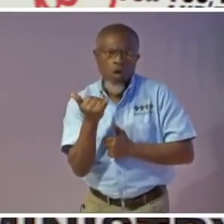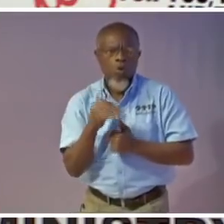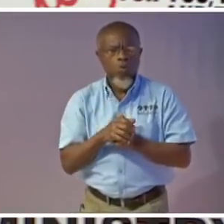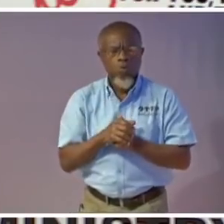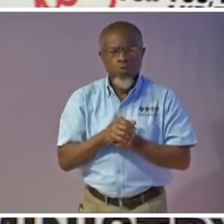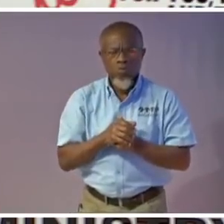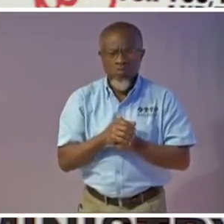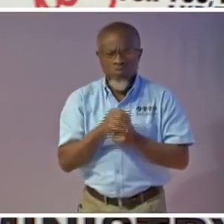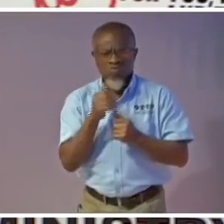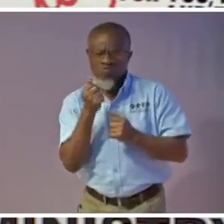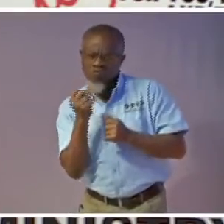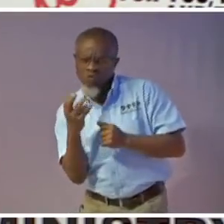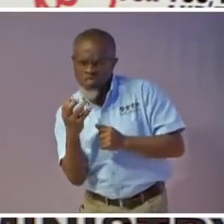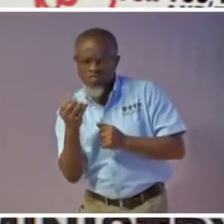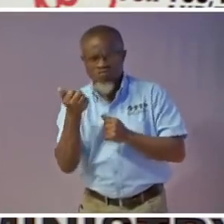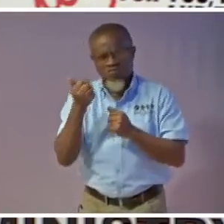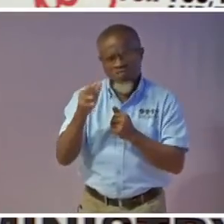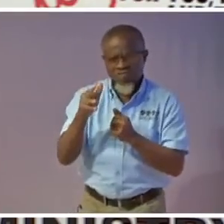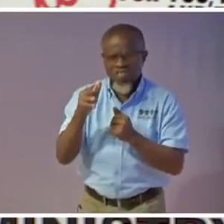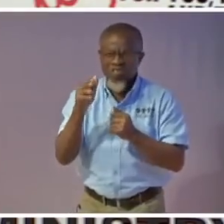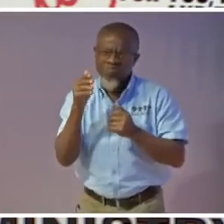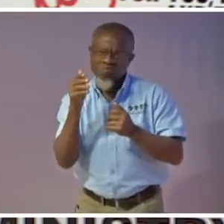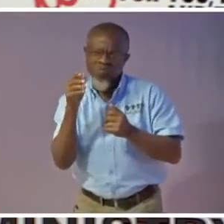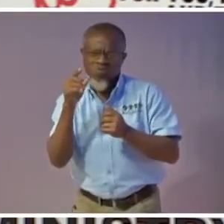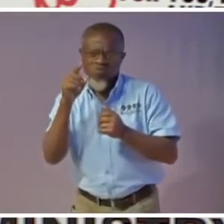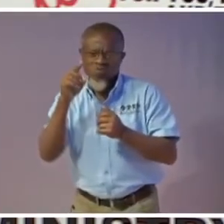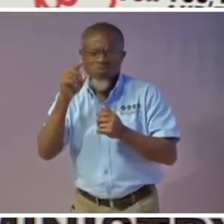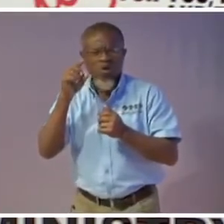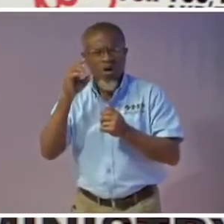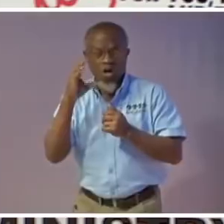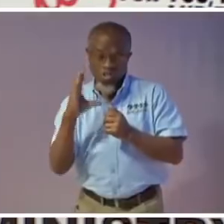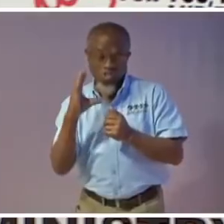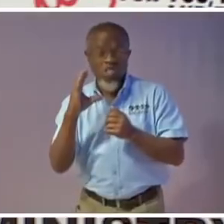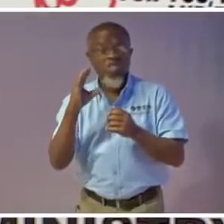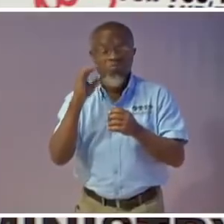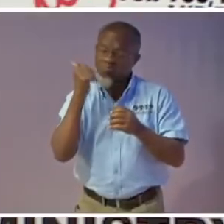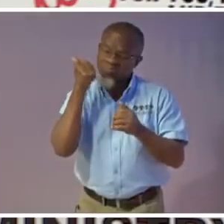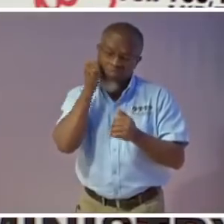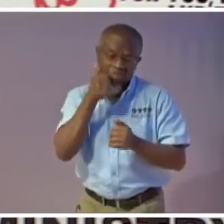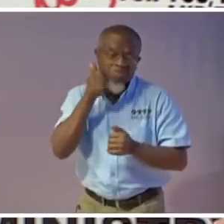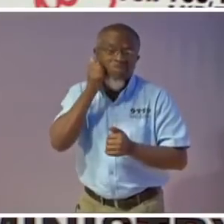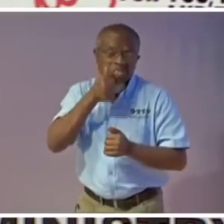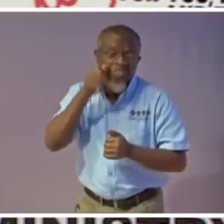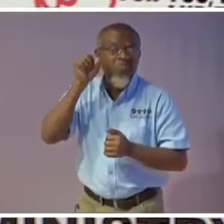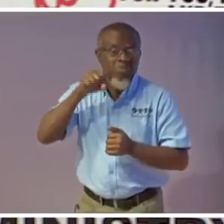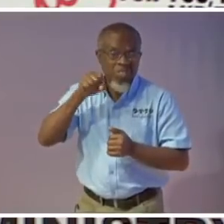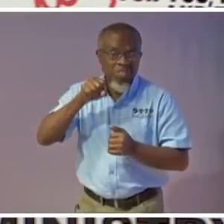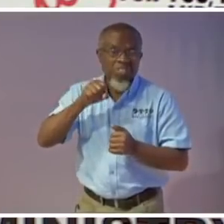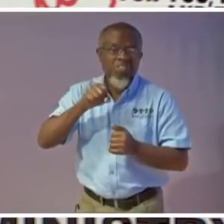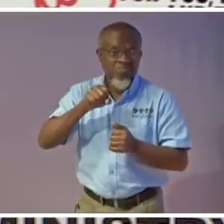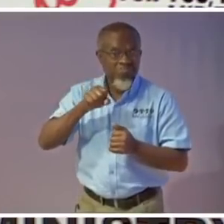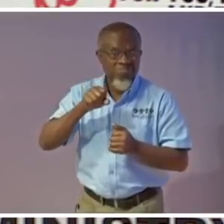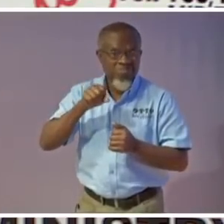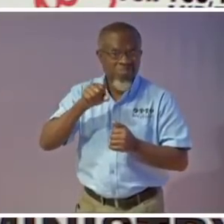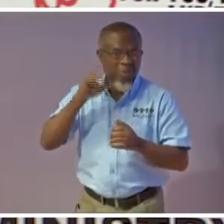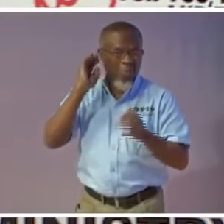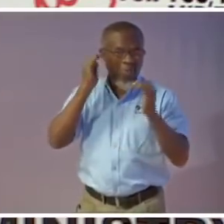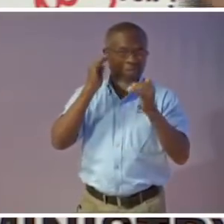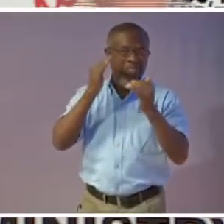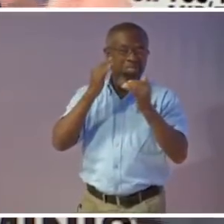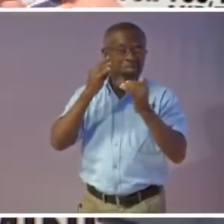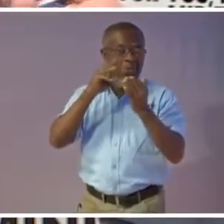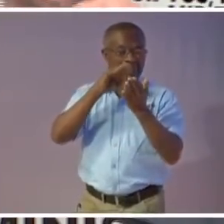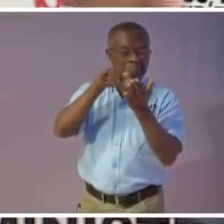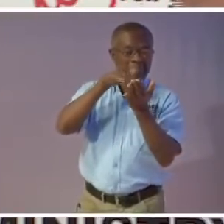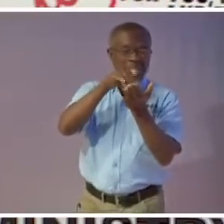14, 15, 1,600 a day. Those figures we have not seen since middle of October. So that's a